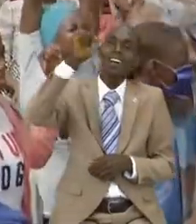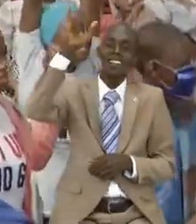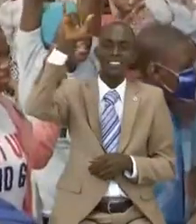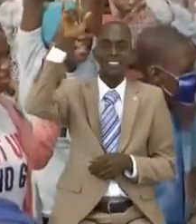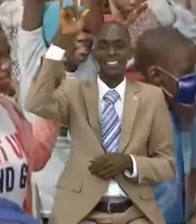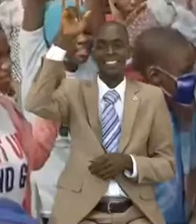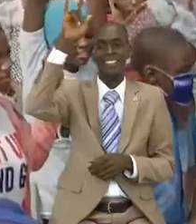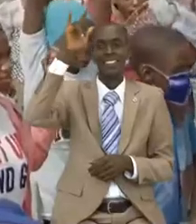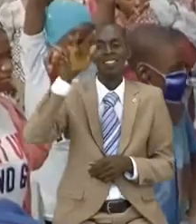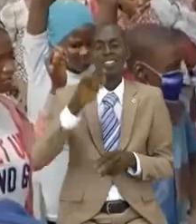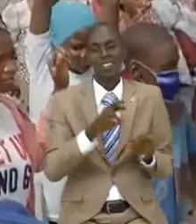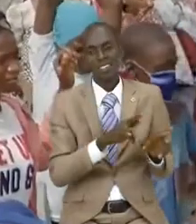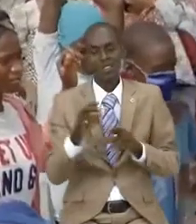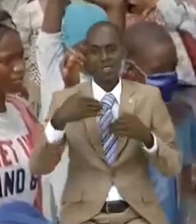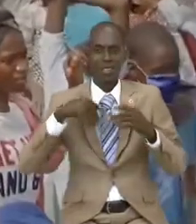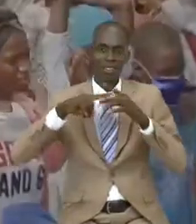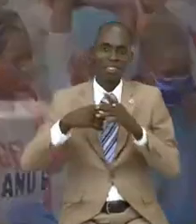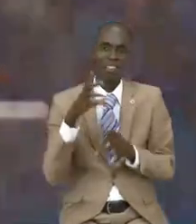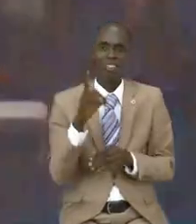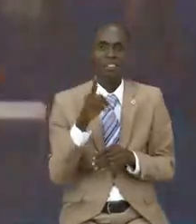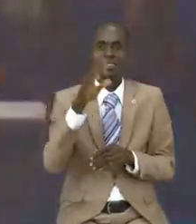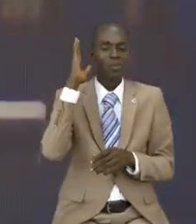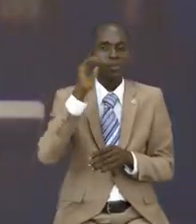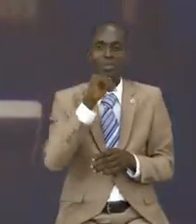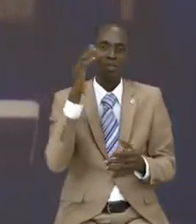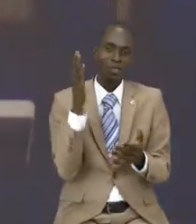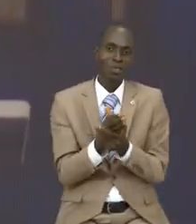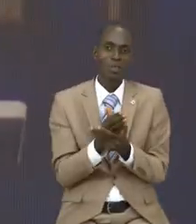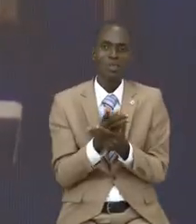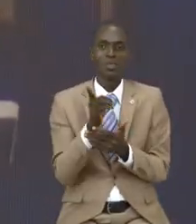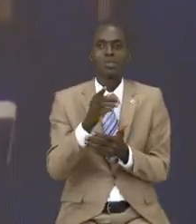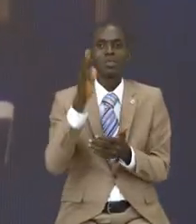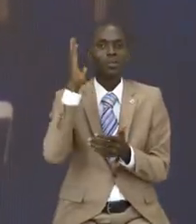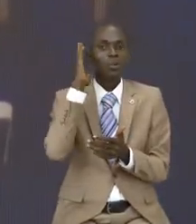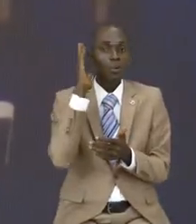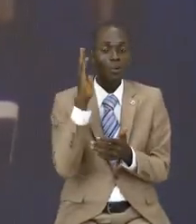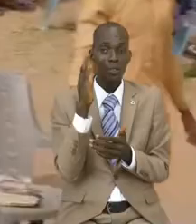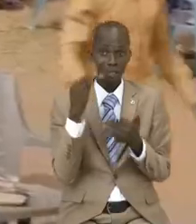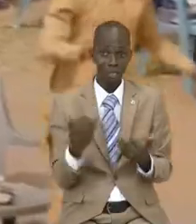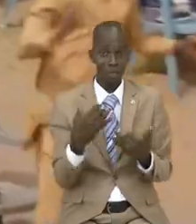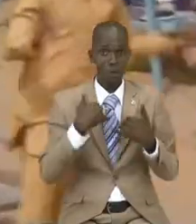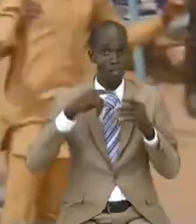Already you have started, you'll not stop, you will soar.